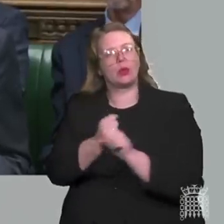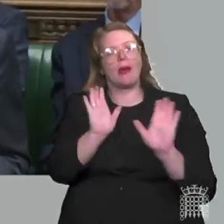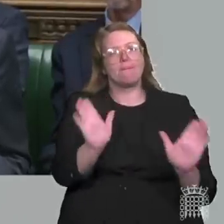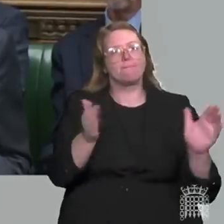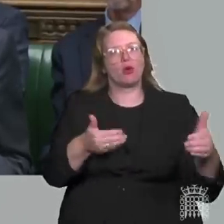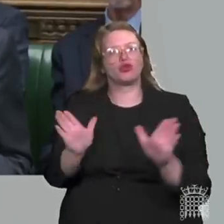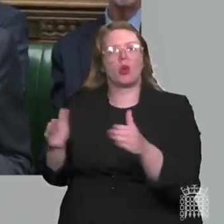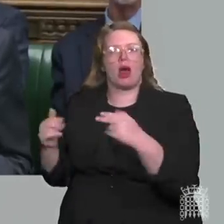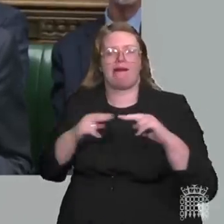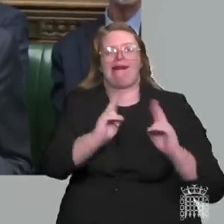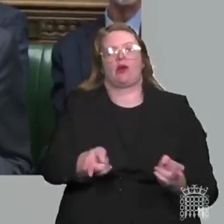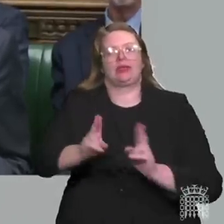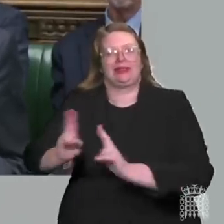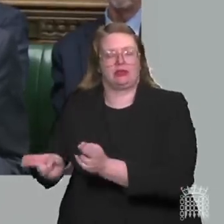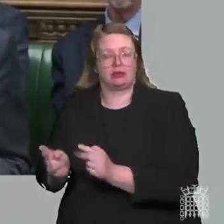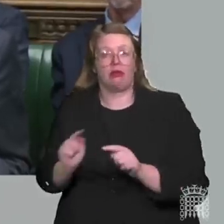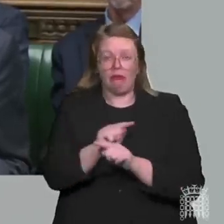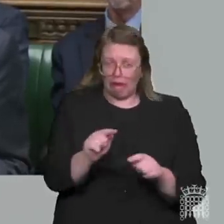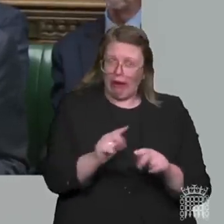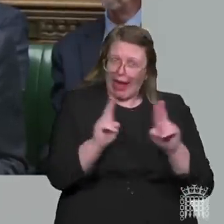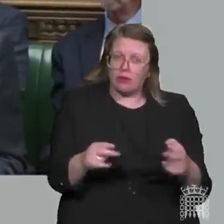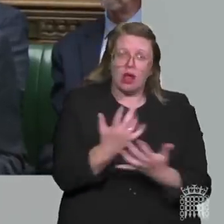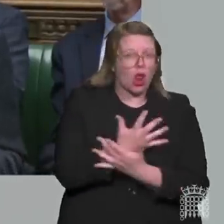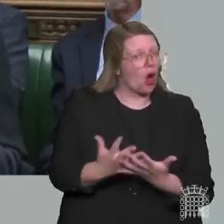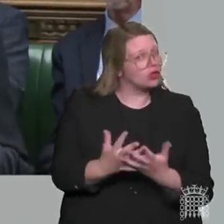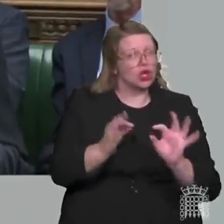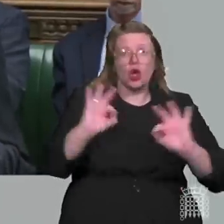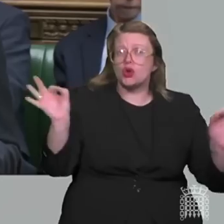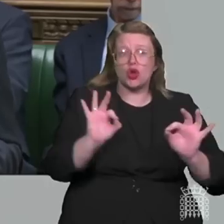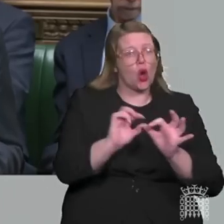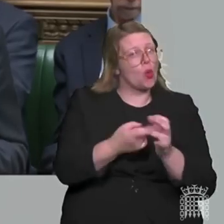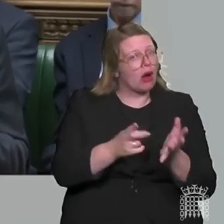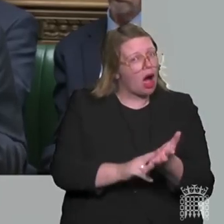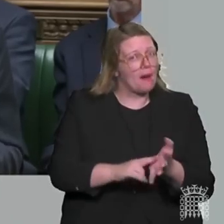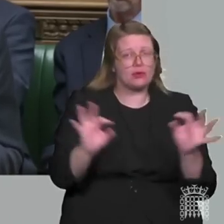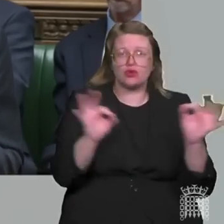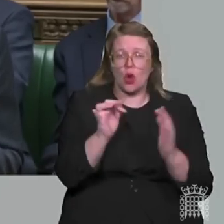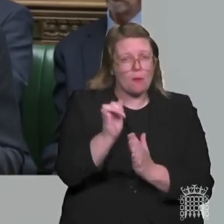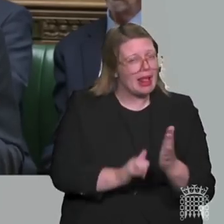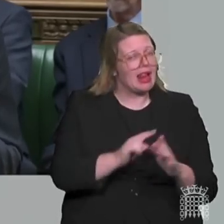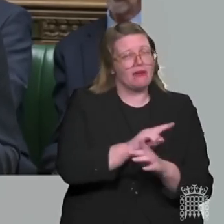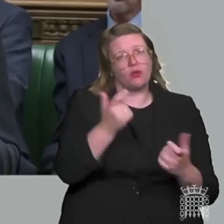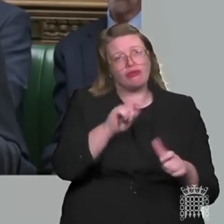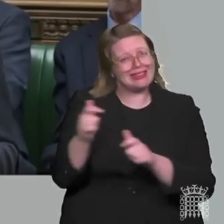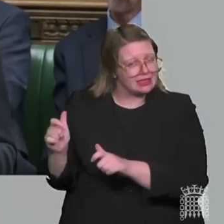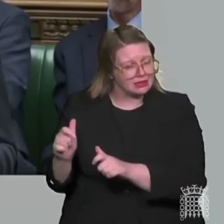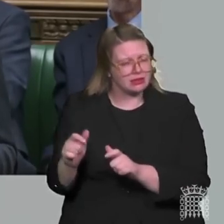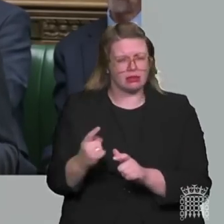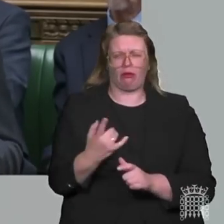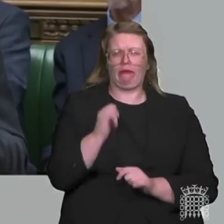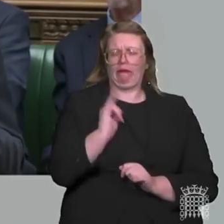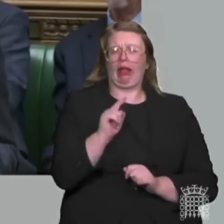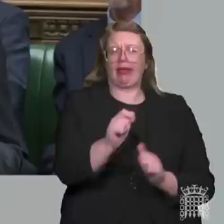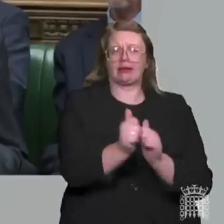Leeds, many of which are completely carbon zero, meaning no bills at all for residents. But today, it is facing the